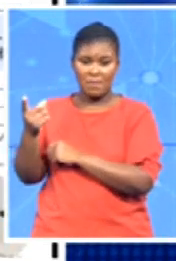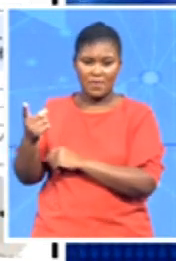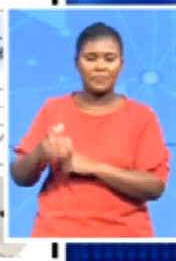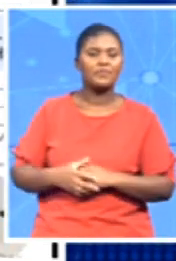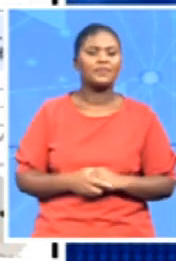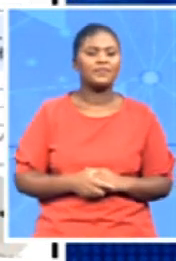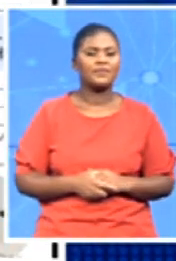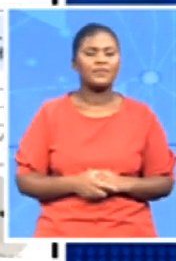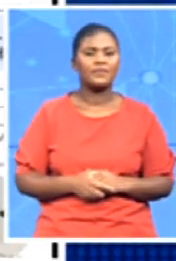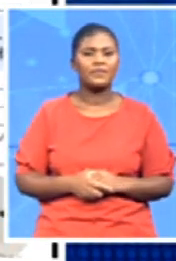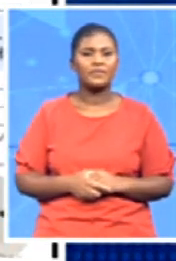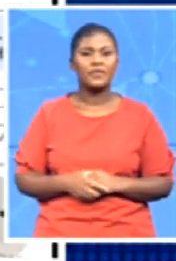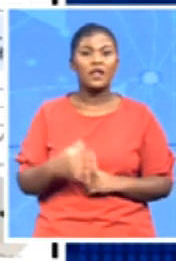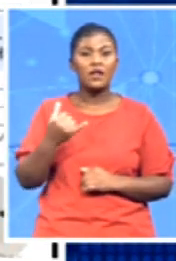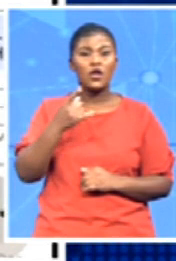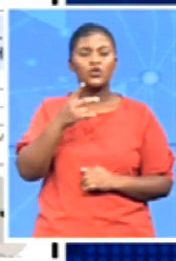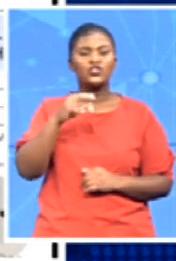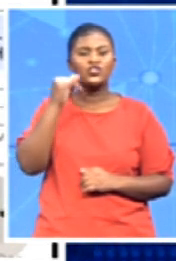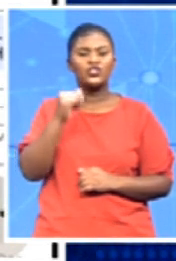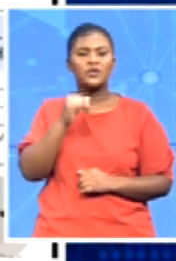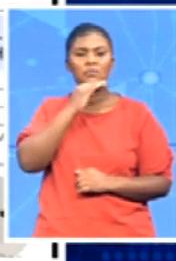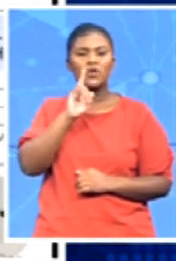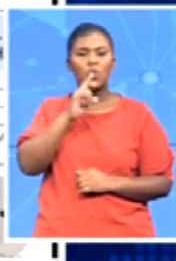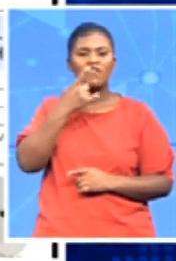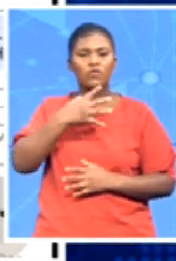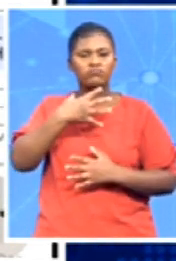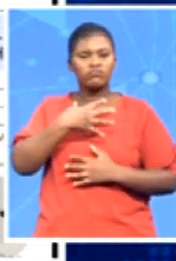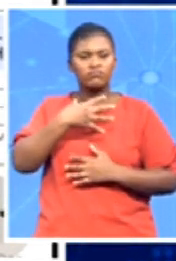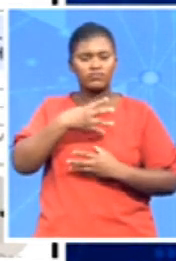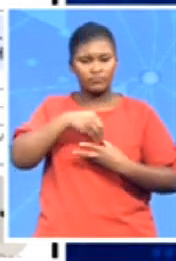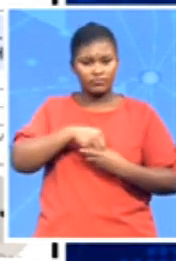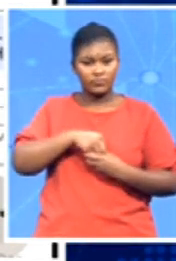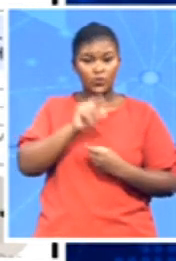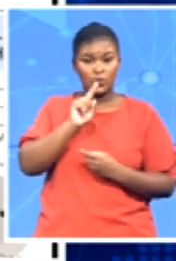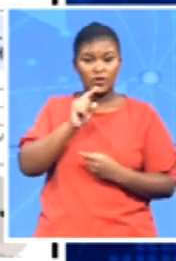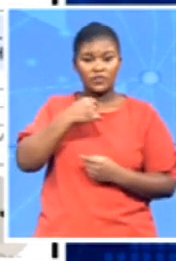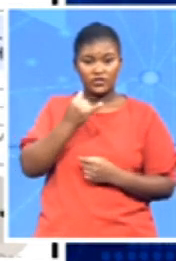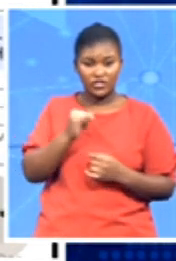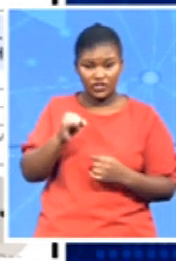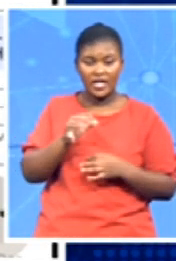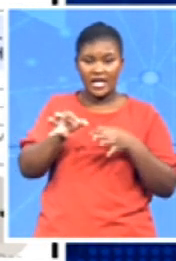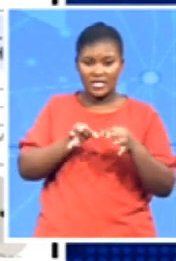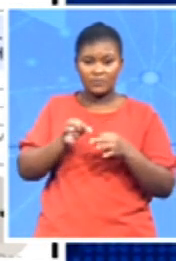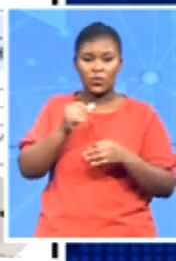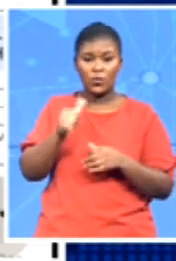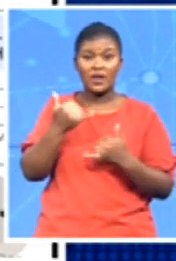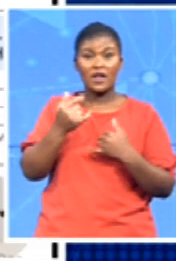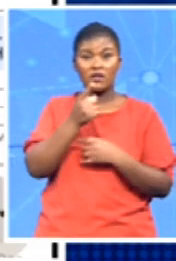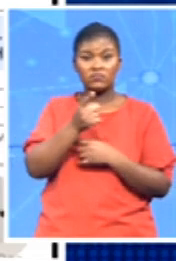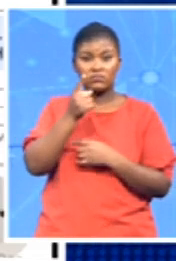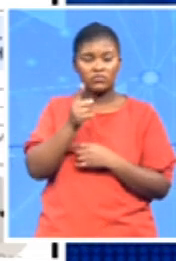for oxygen consumption, and this explains our trigger system. So what this graph does, it takes the baseline oxygen